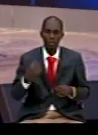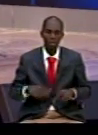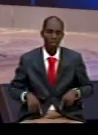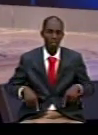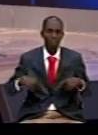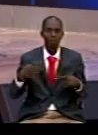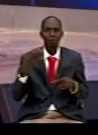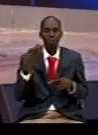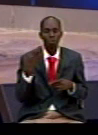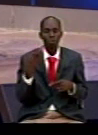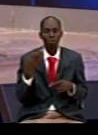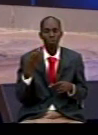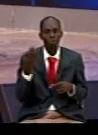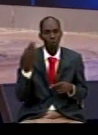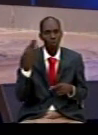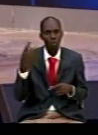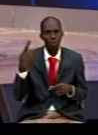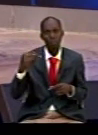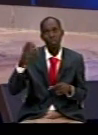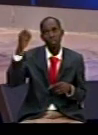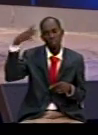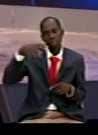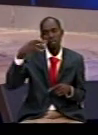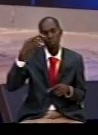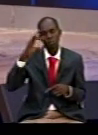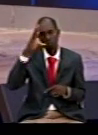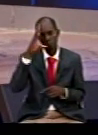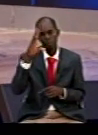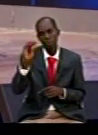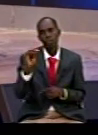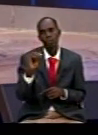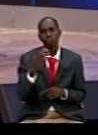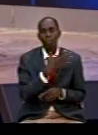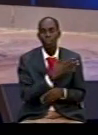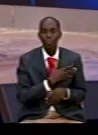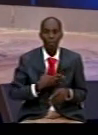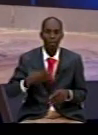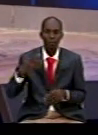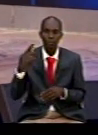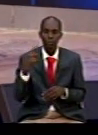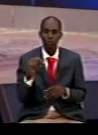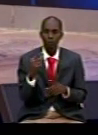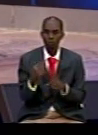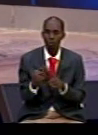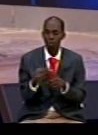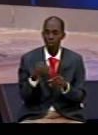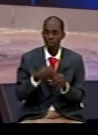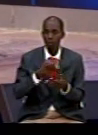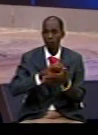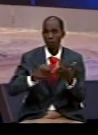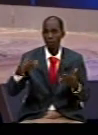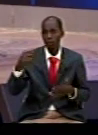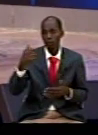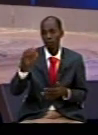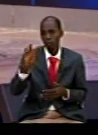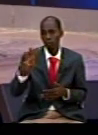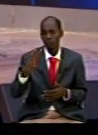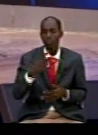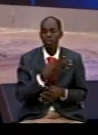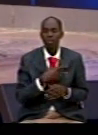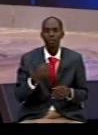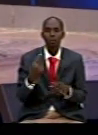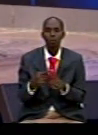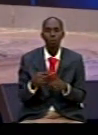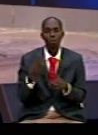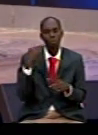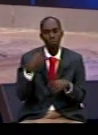was the light of men. Look at verse 14. And the Word was made flesh